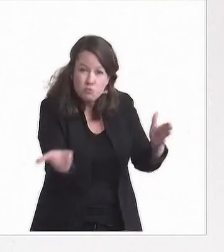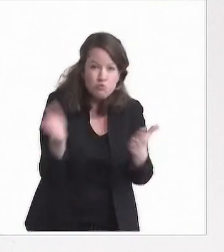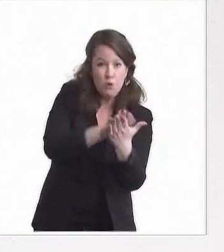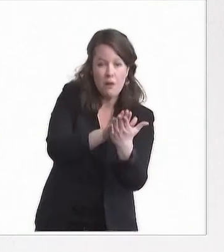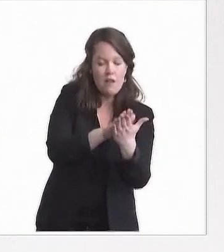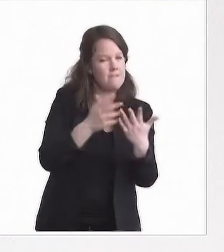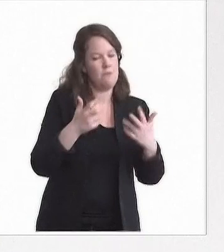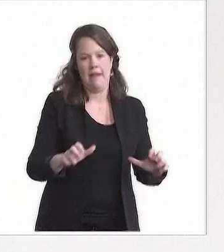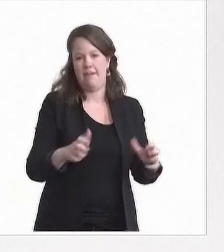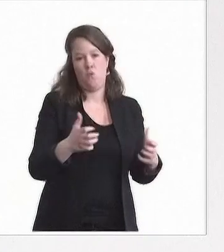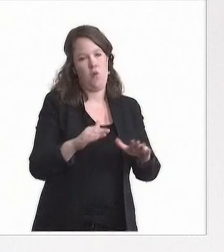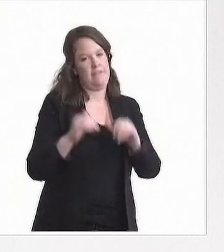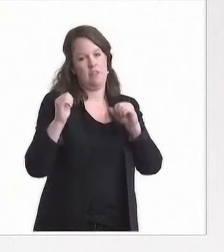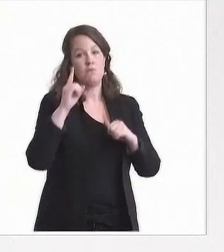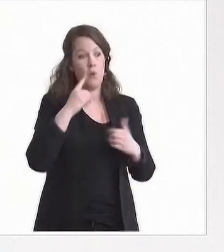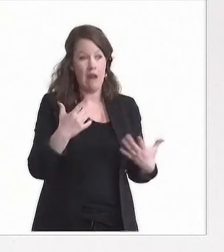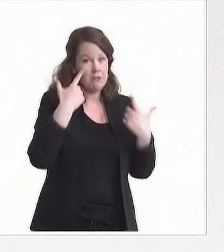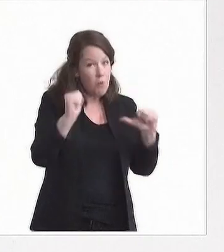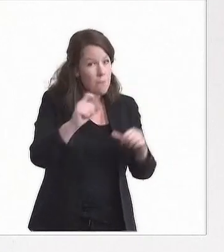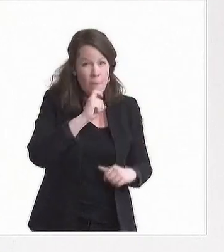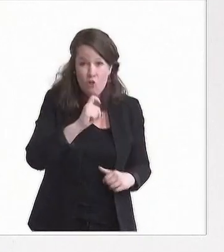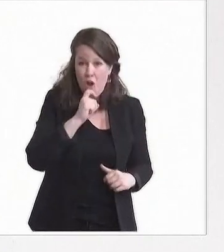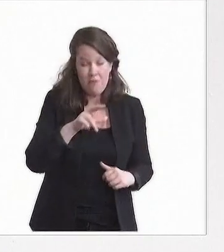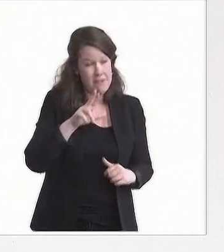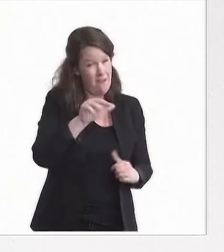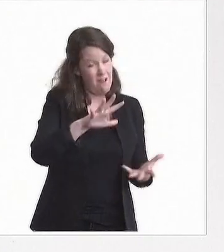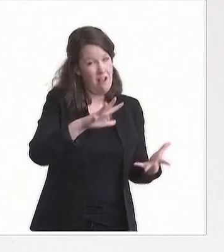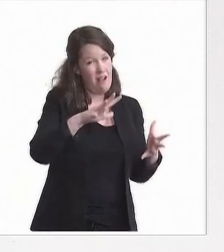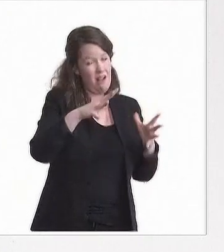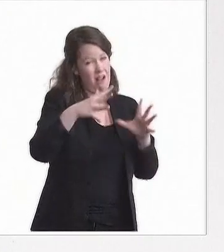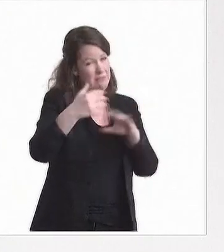makes us think that it could be a reality very quickly if we do nothing.